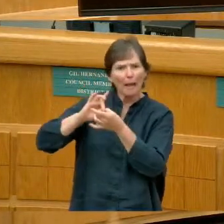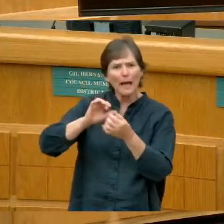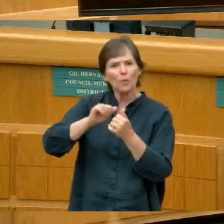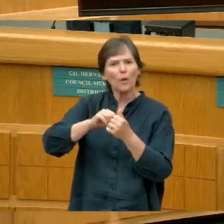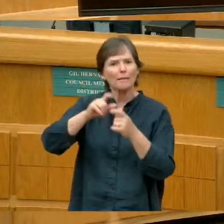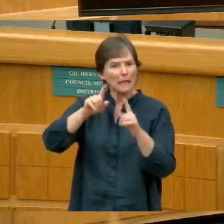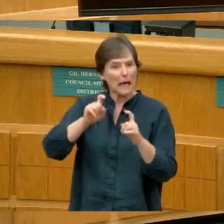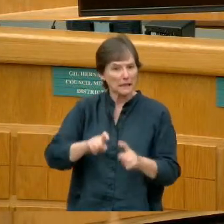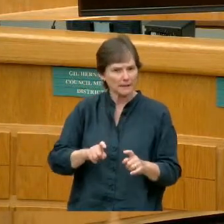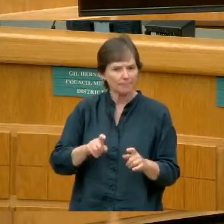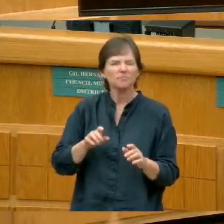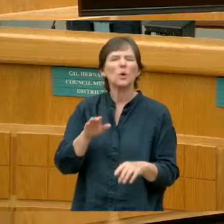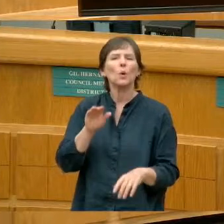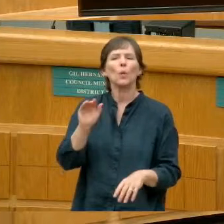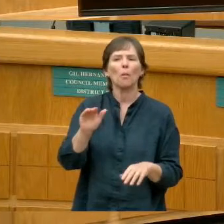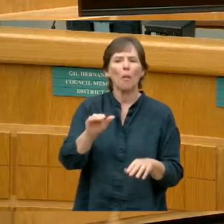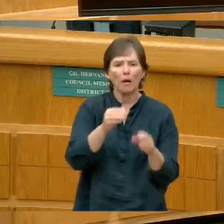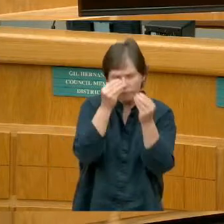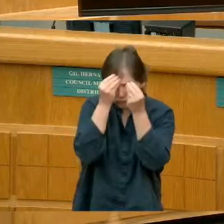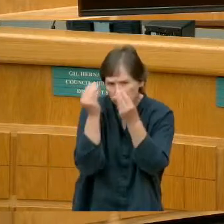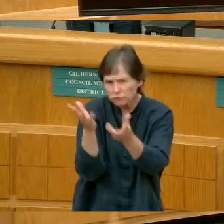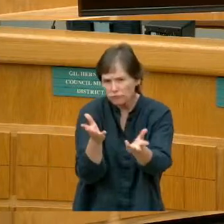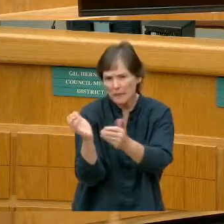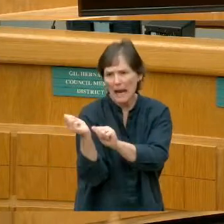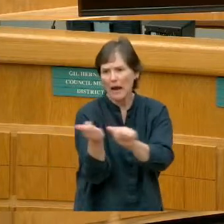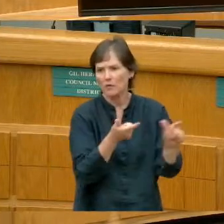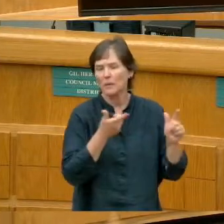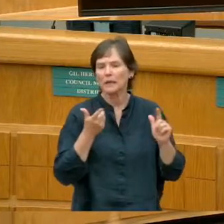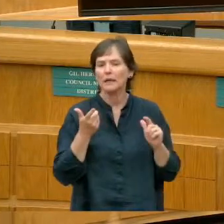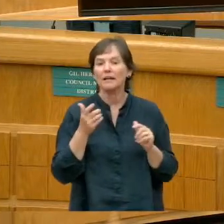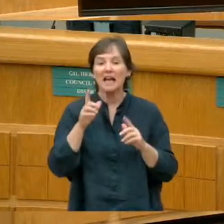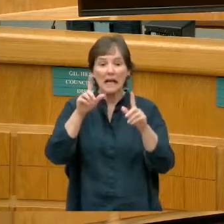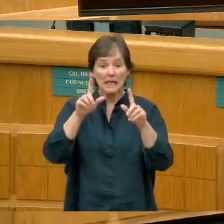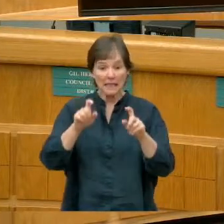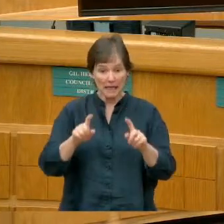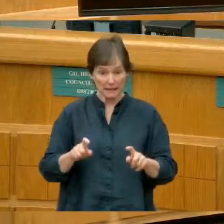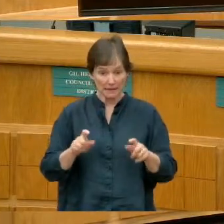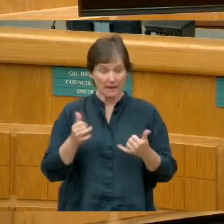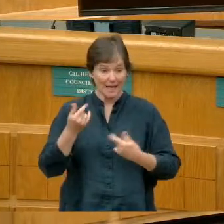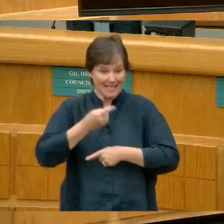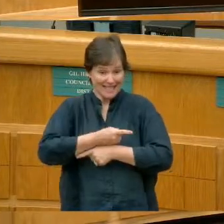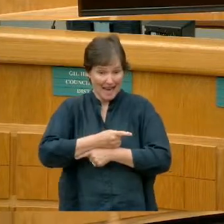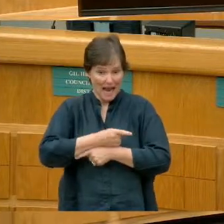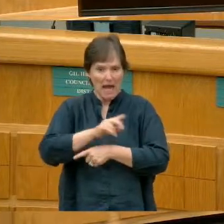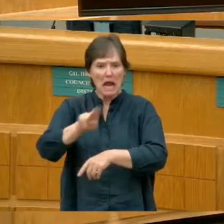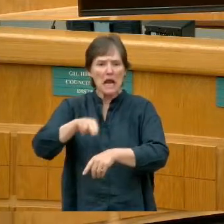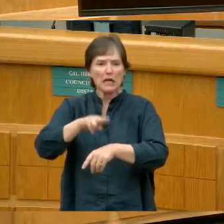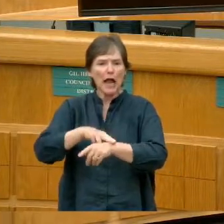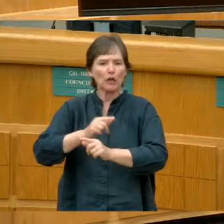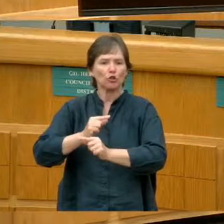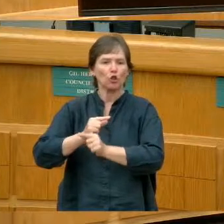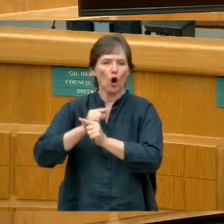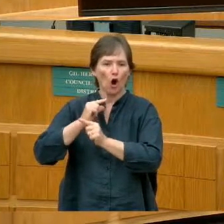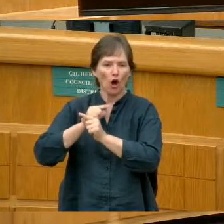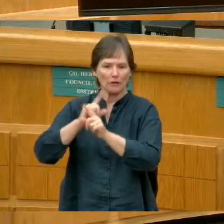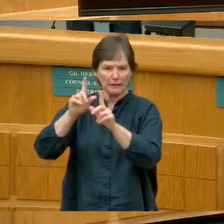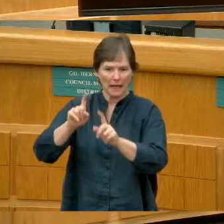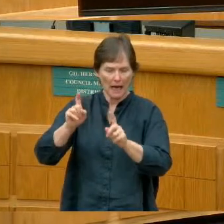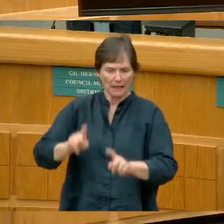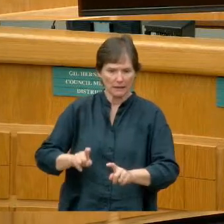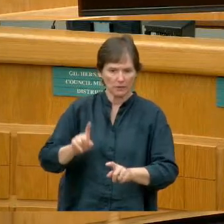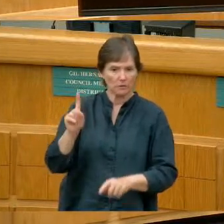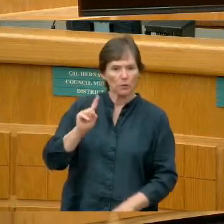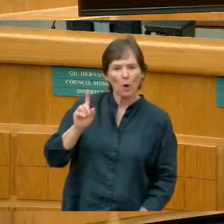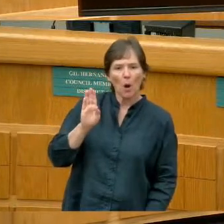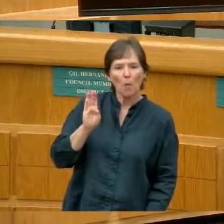quick reminder on the testing. Today, the National Guard did testing at the Borchard